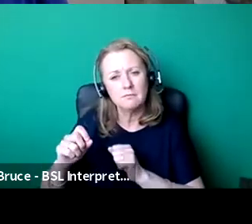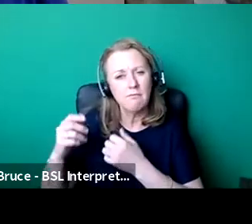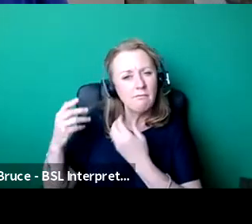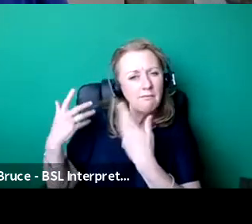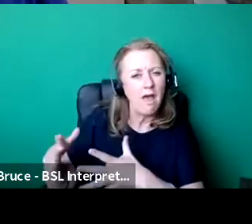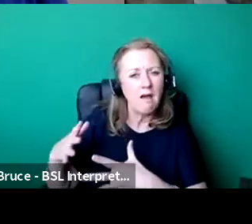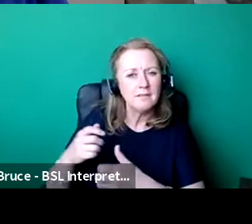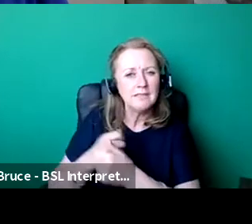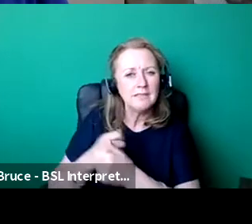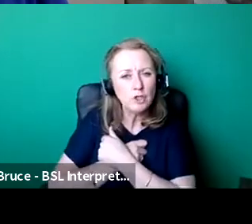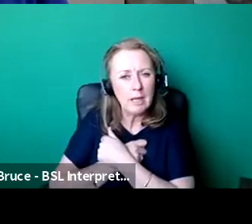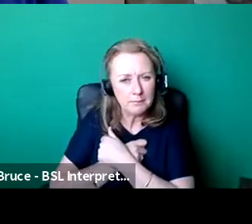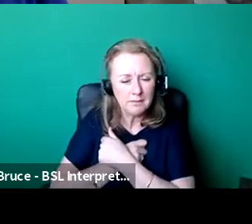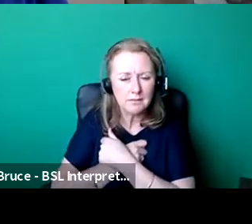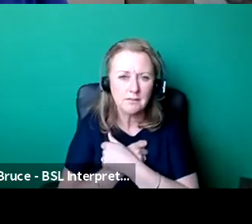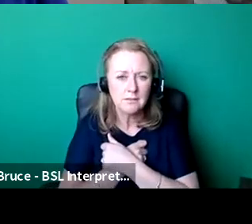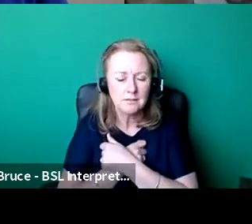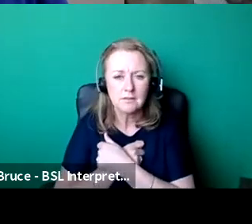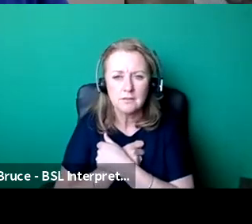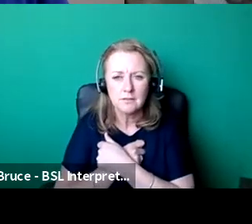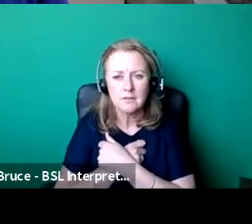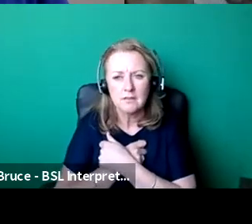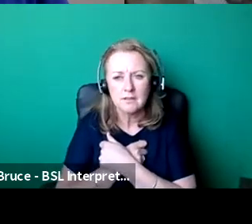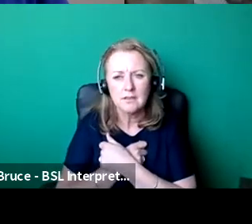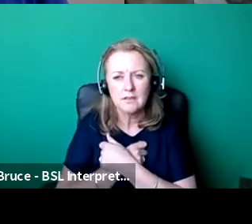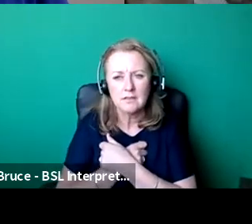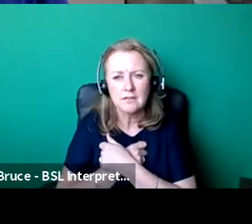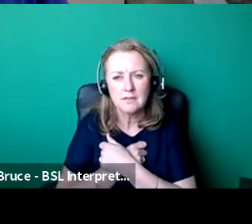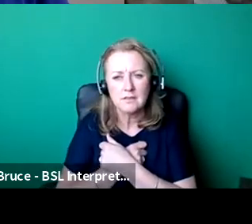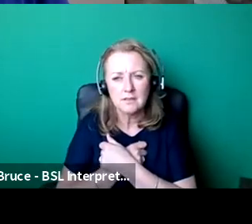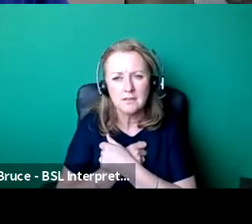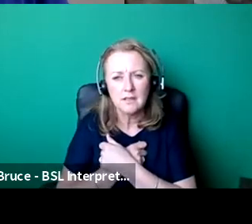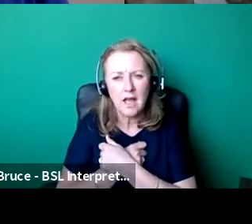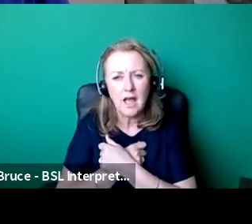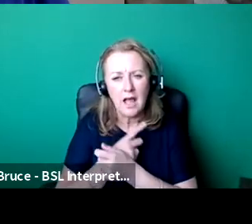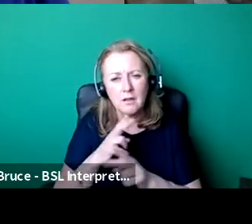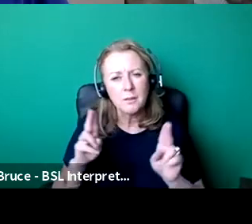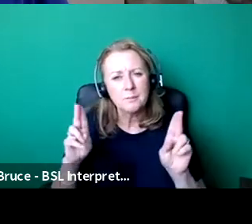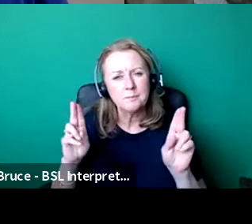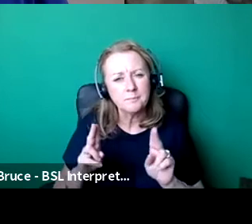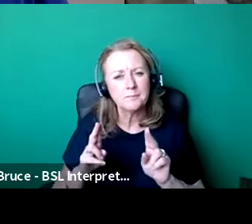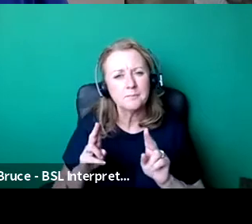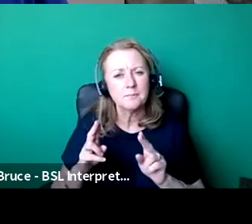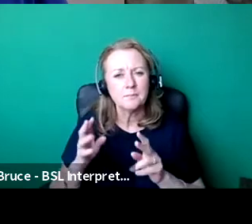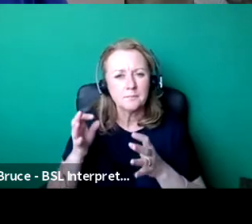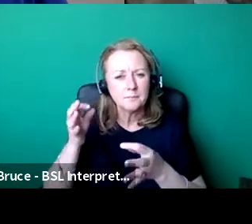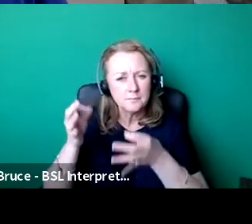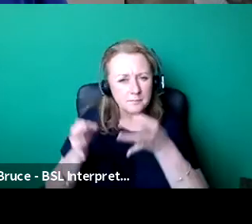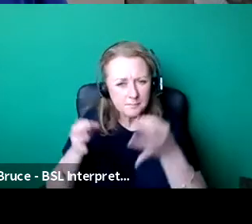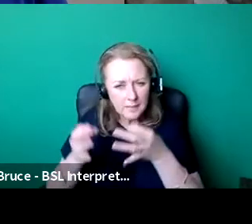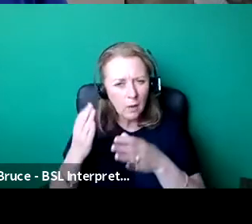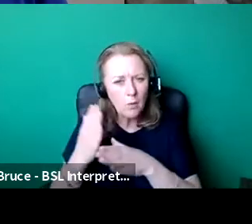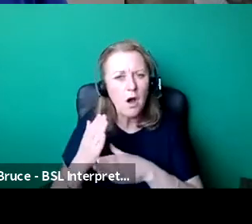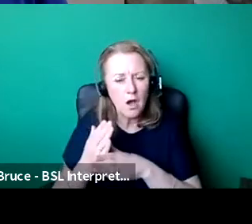me, I stopped doing a little like political work or social work in Egypt a little